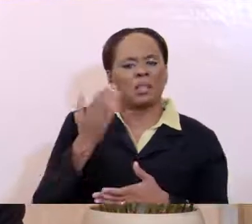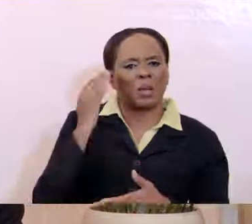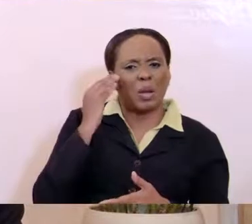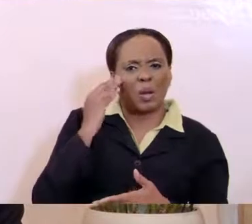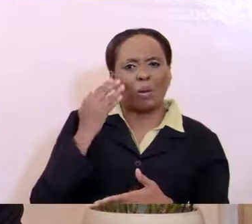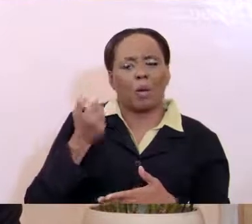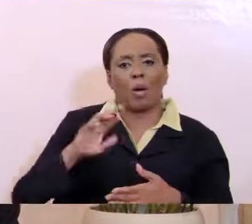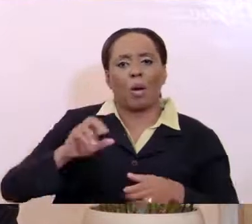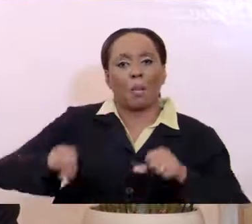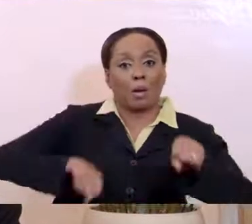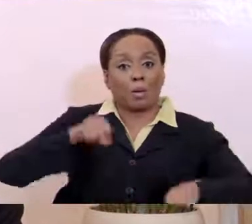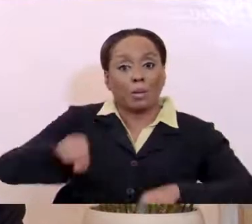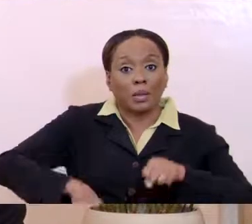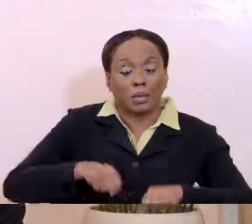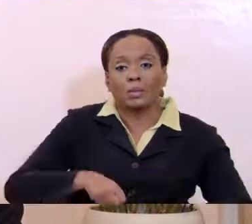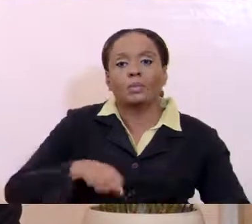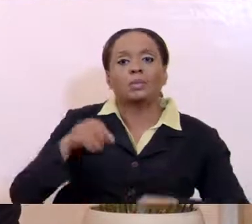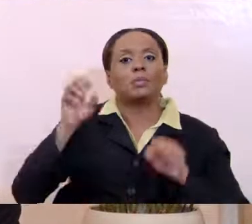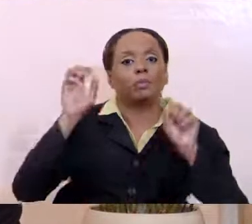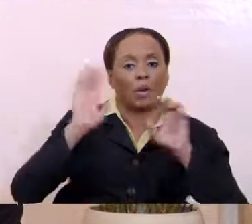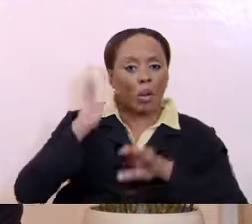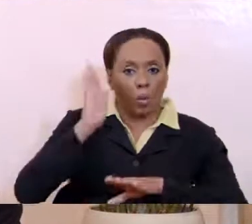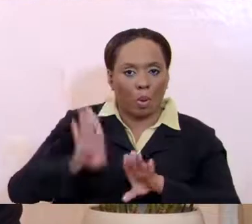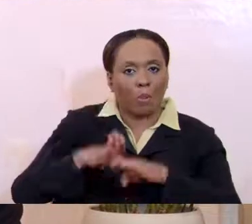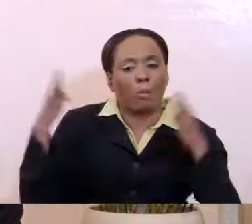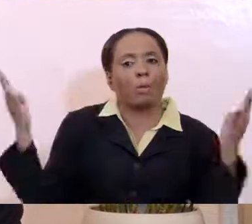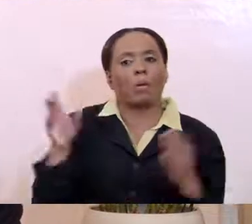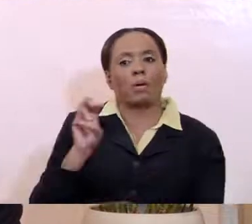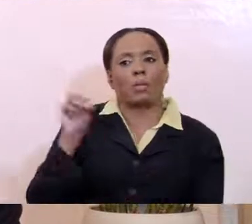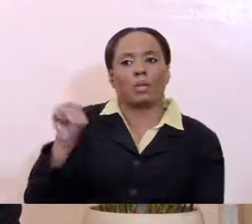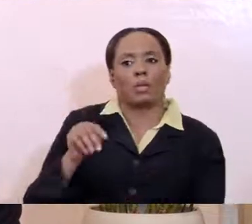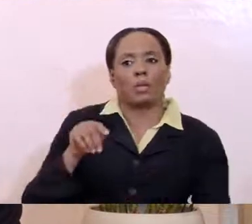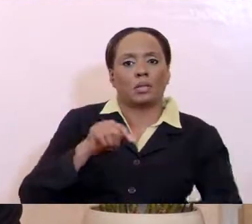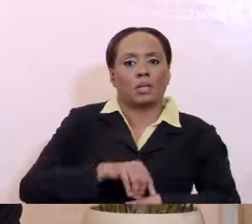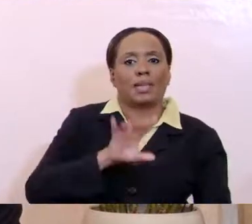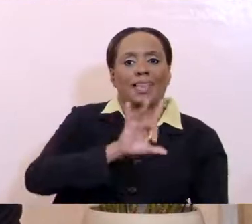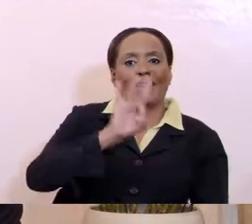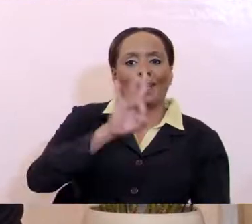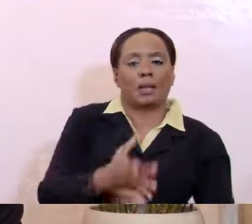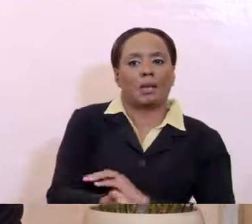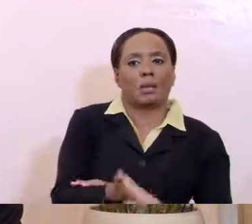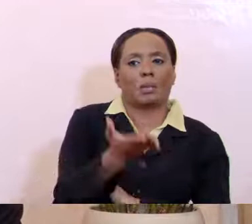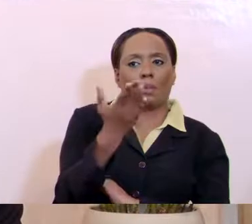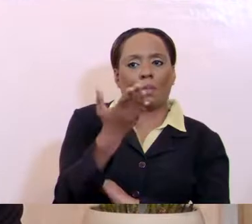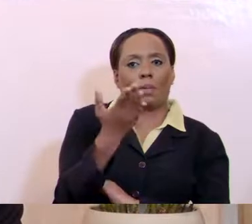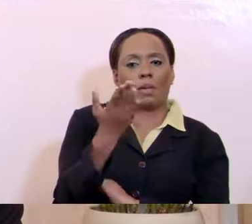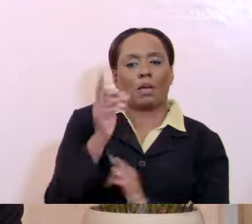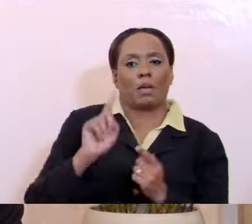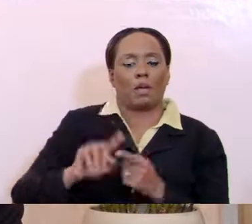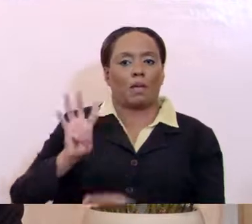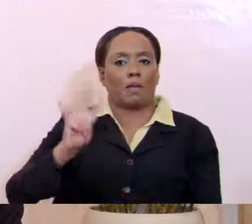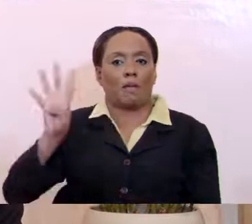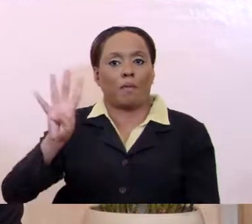to resume from Monday, and this will operate between the hours of 8 a.m. and 4